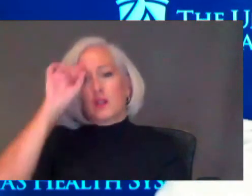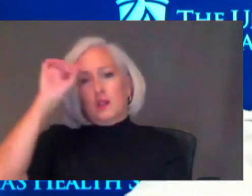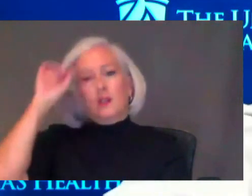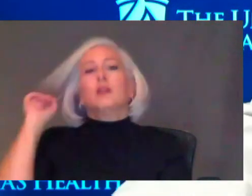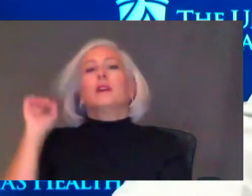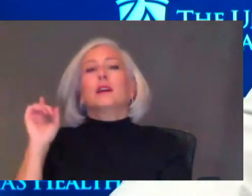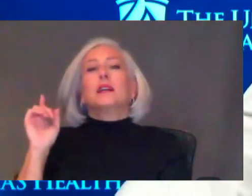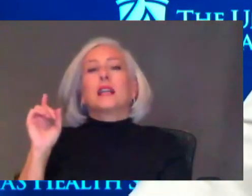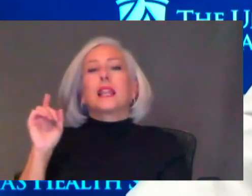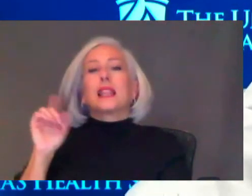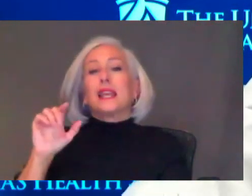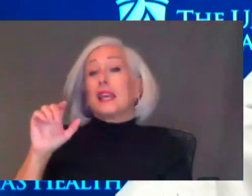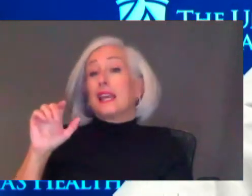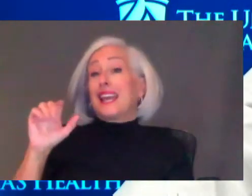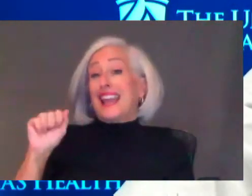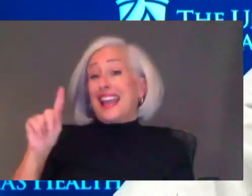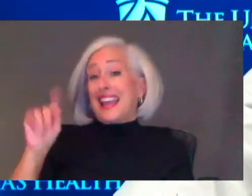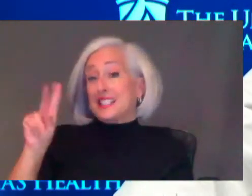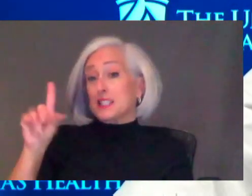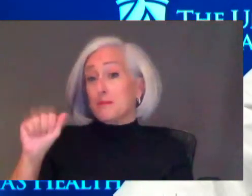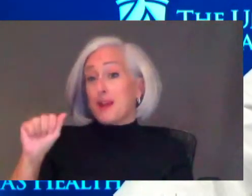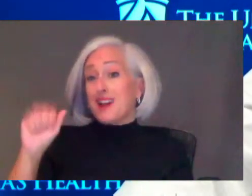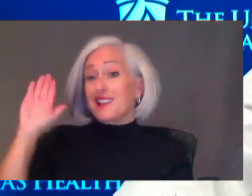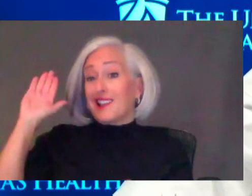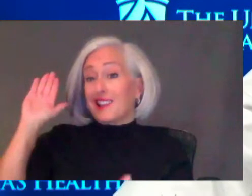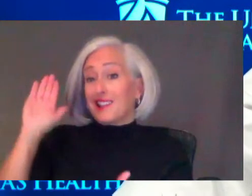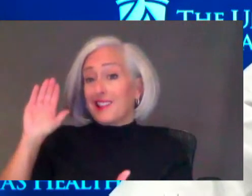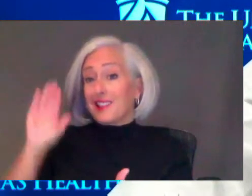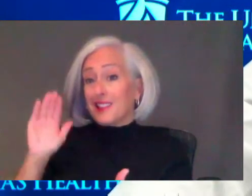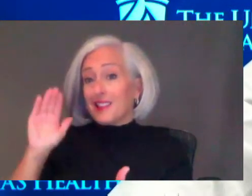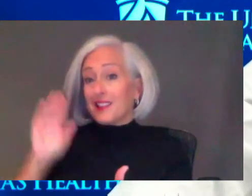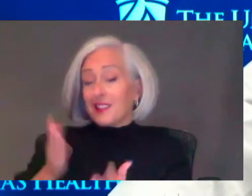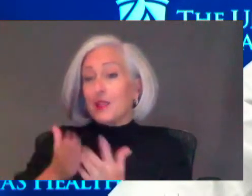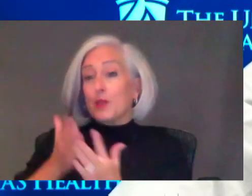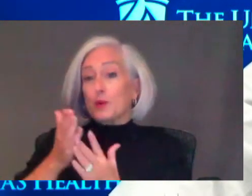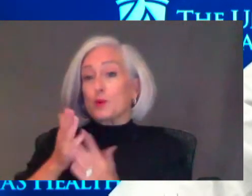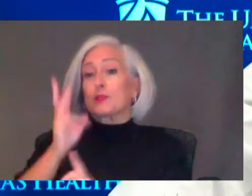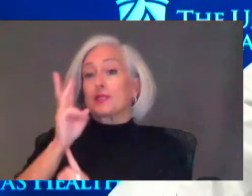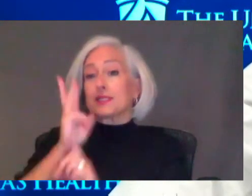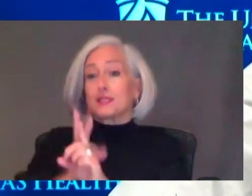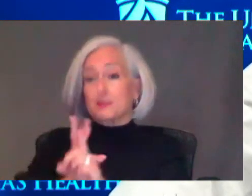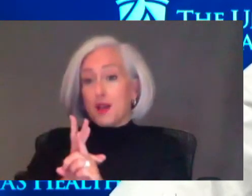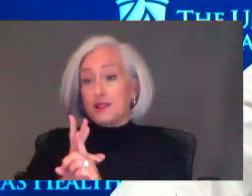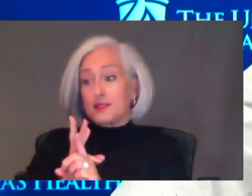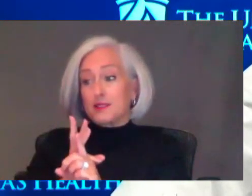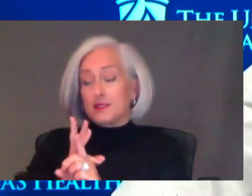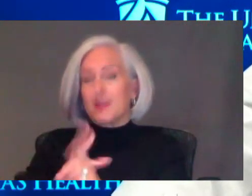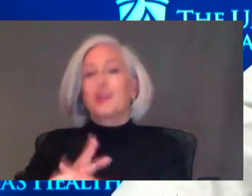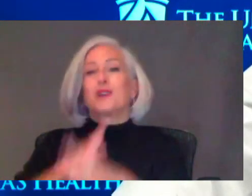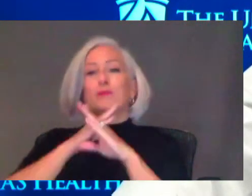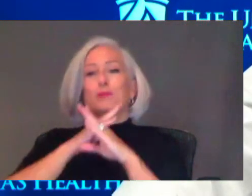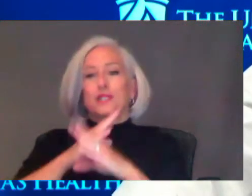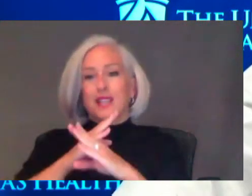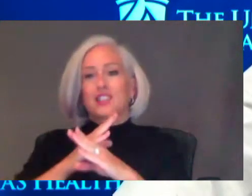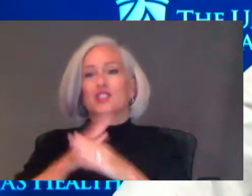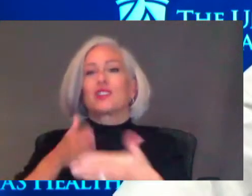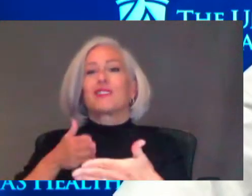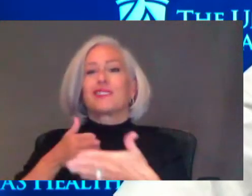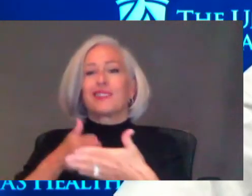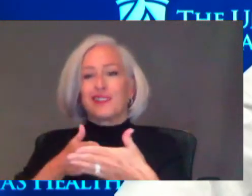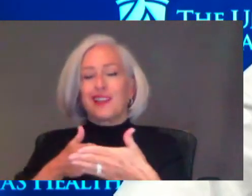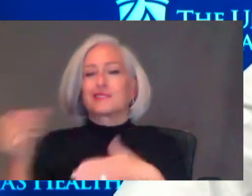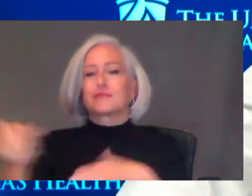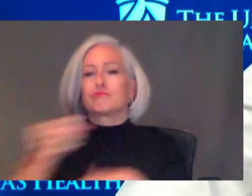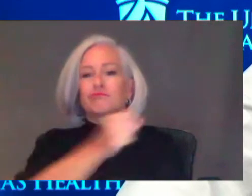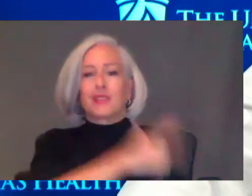that is the data that continues to support the fact that these vaccines, even months out from the vaccination,